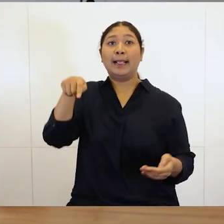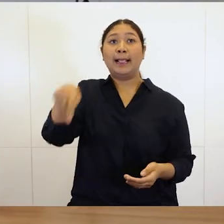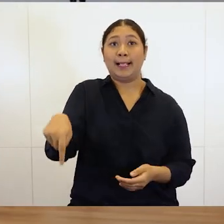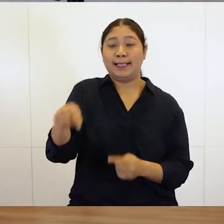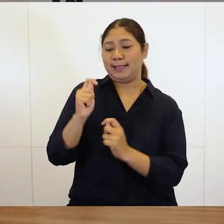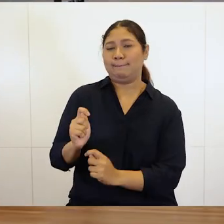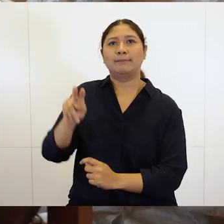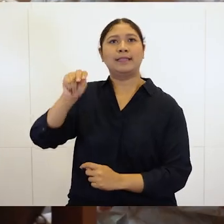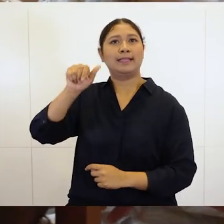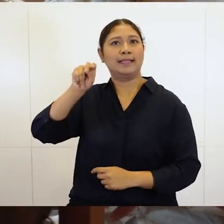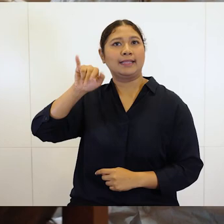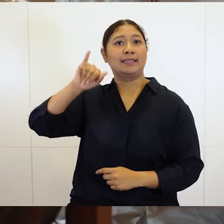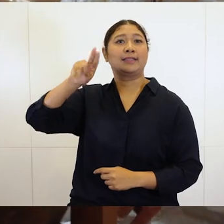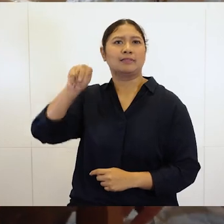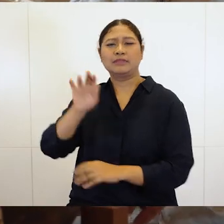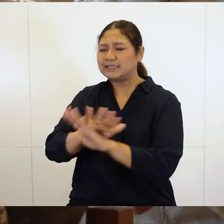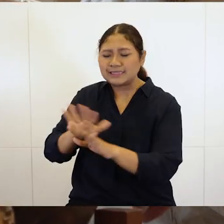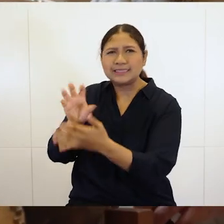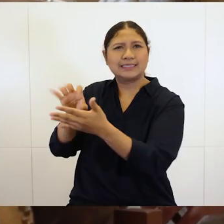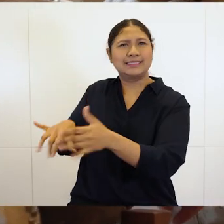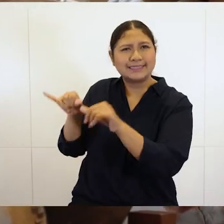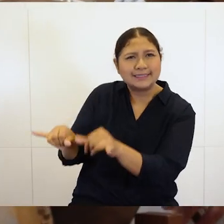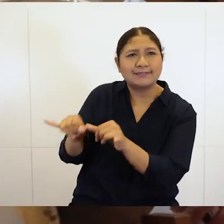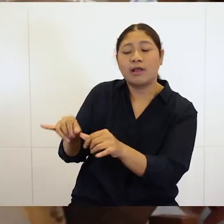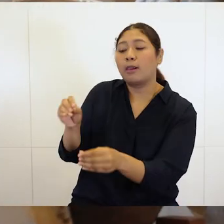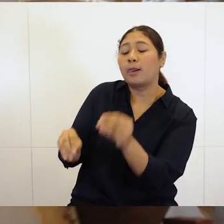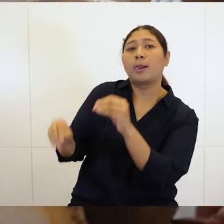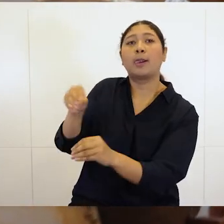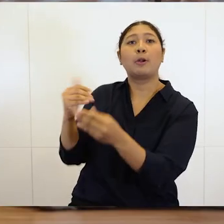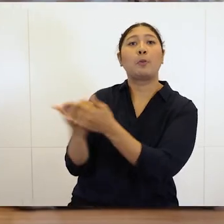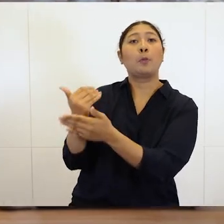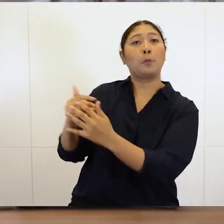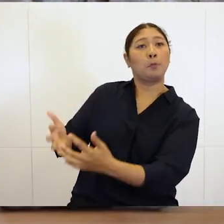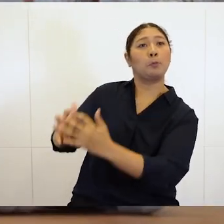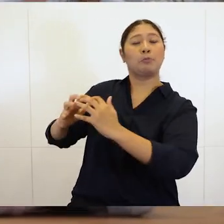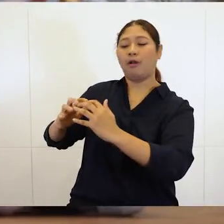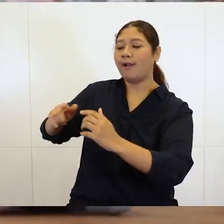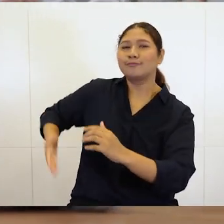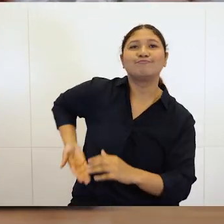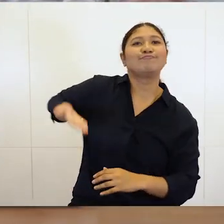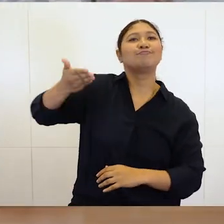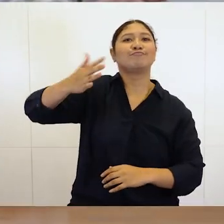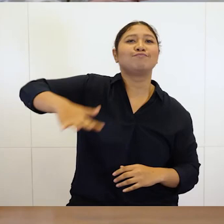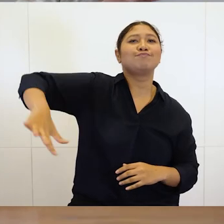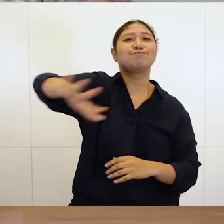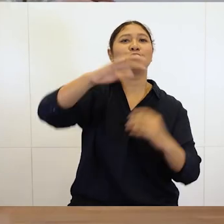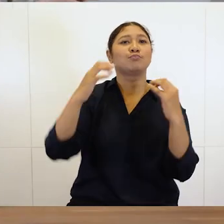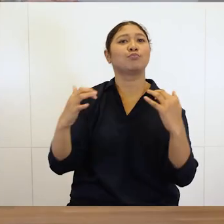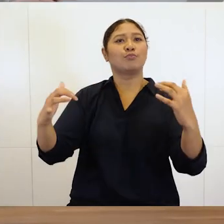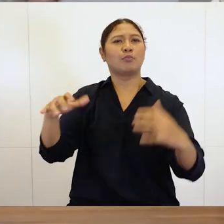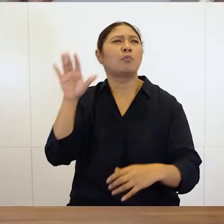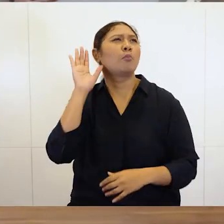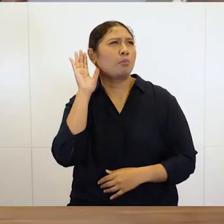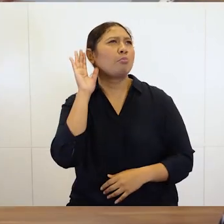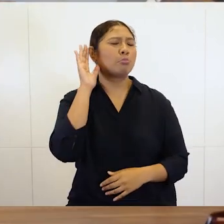is, but we also try to build on the roots and the basis of nanin and adding on modern elements to make it more easy to listen